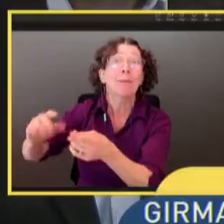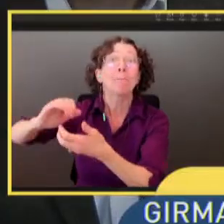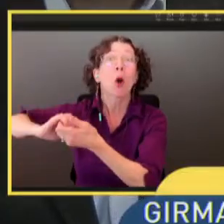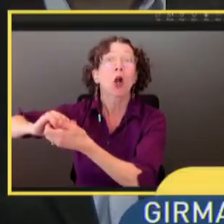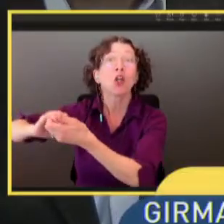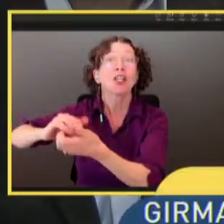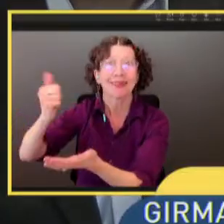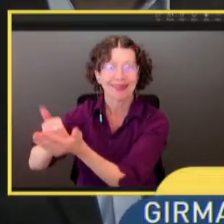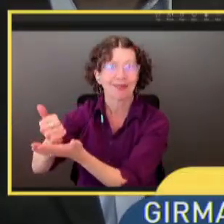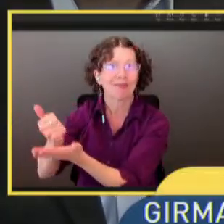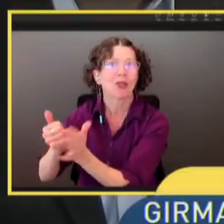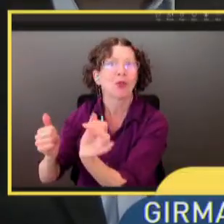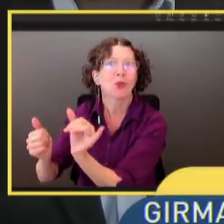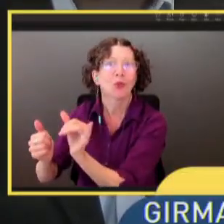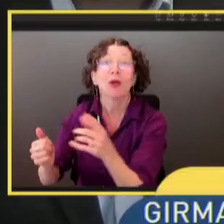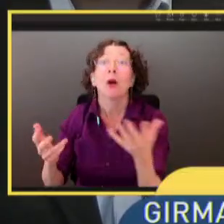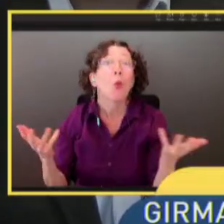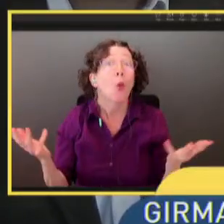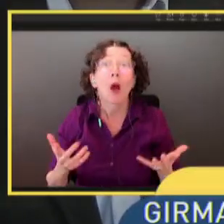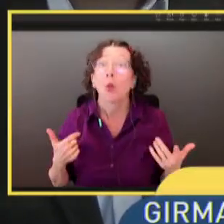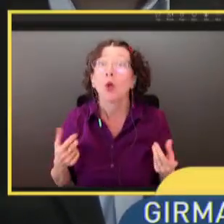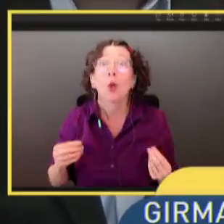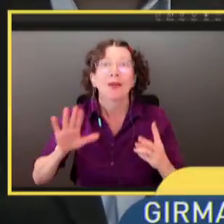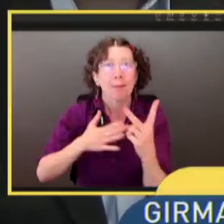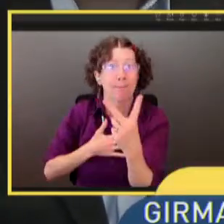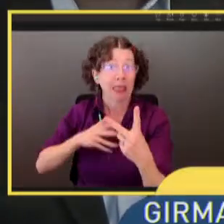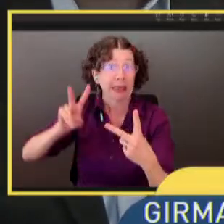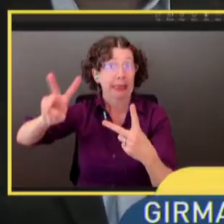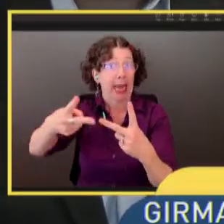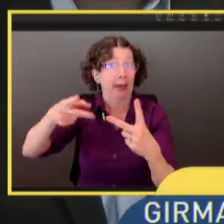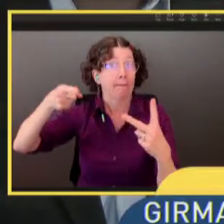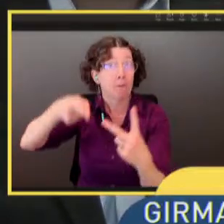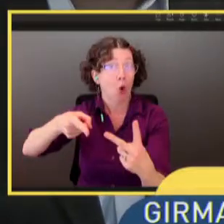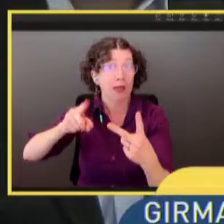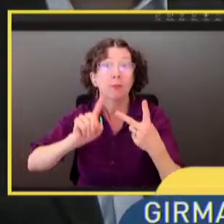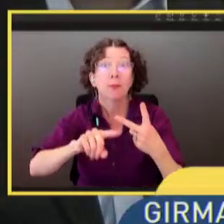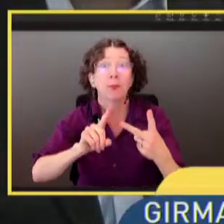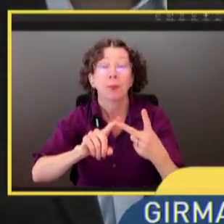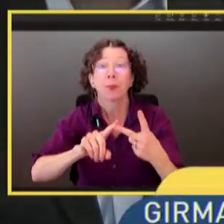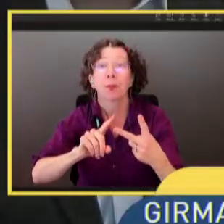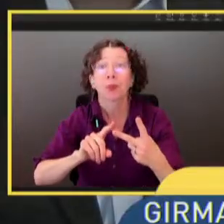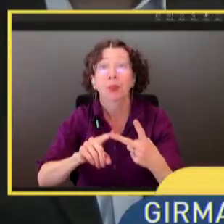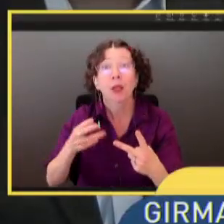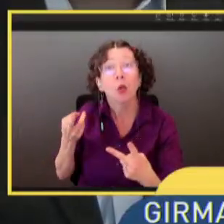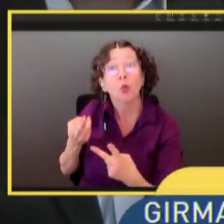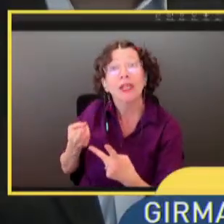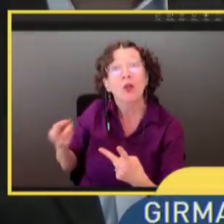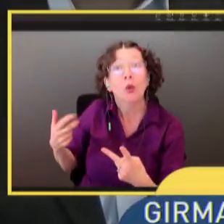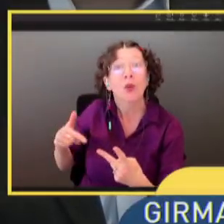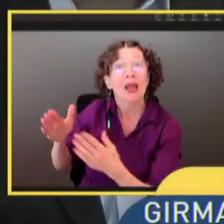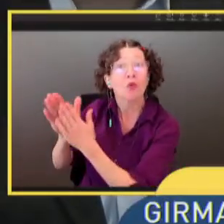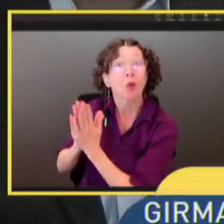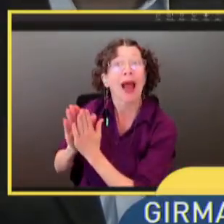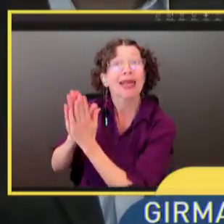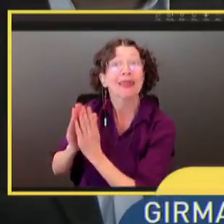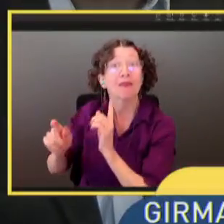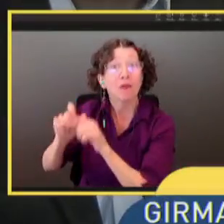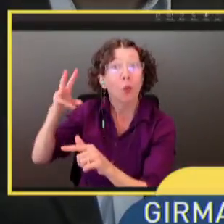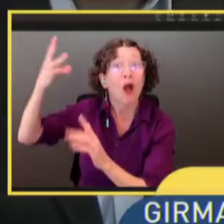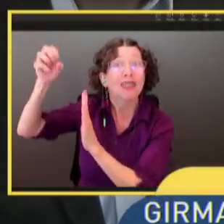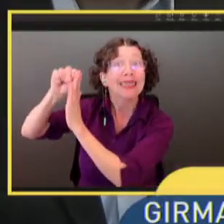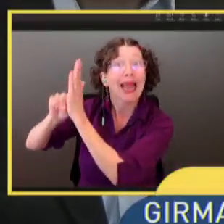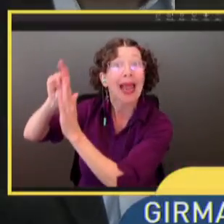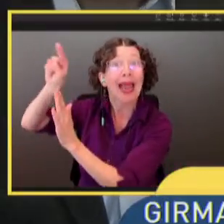monitoring those levees with support from the Army Corps, the National Guard, and staff from the partner cities